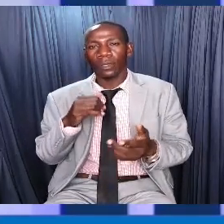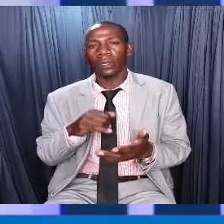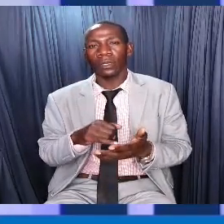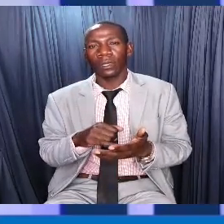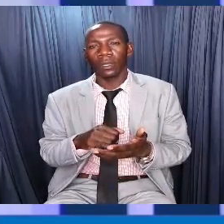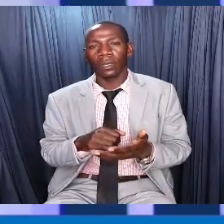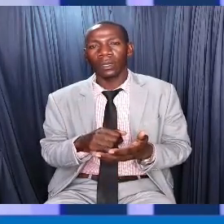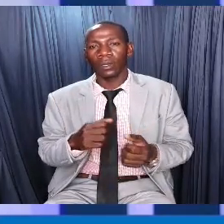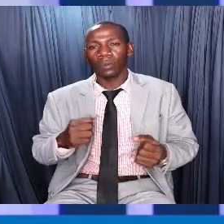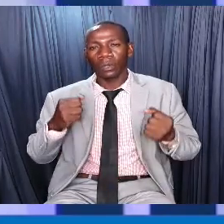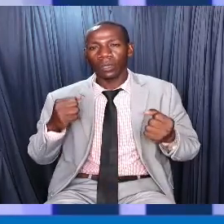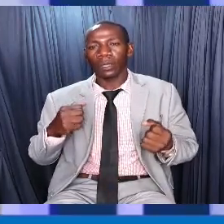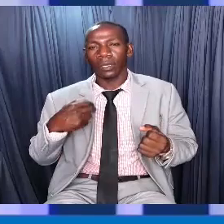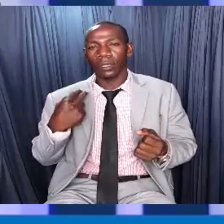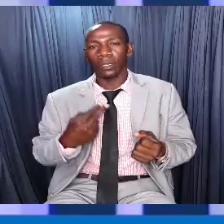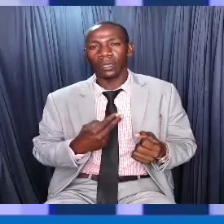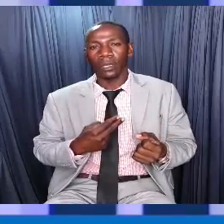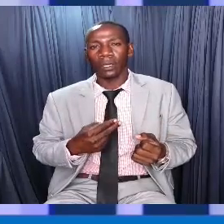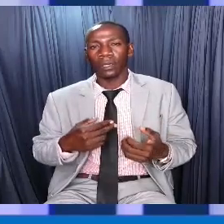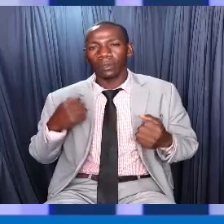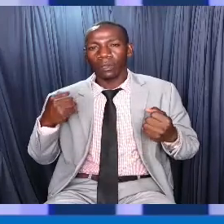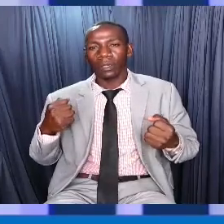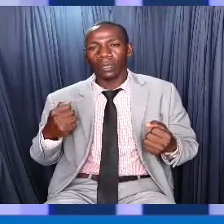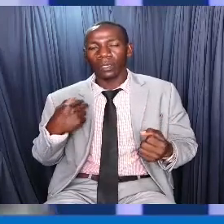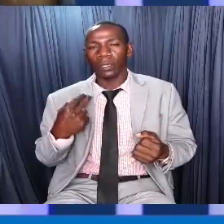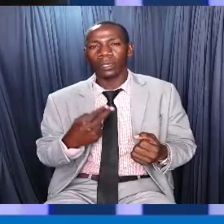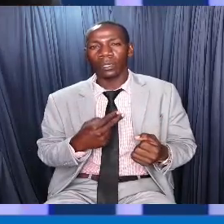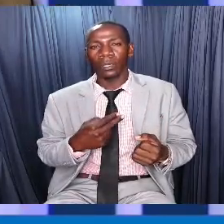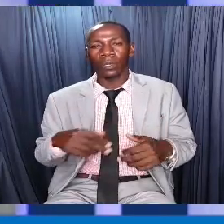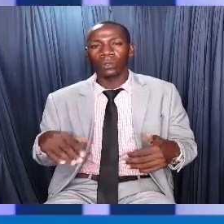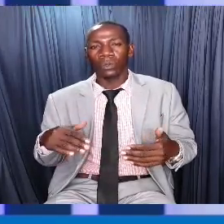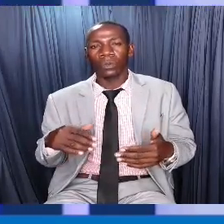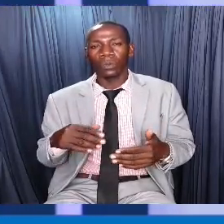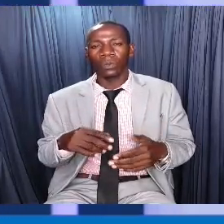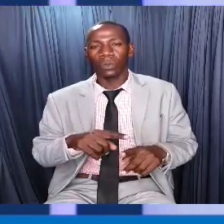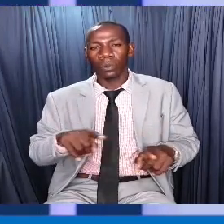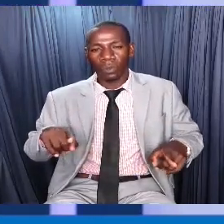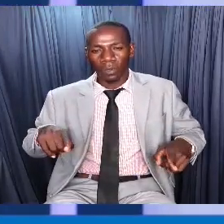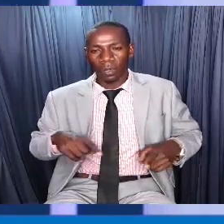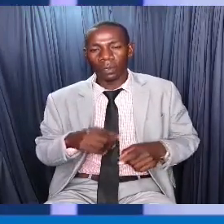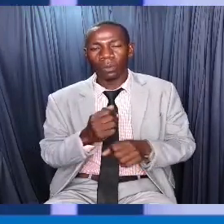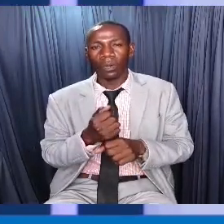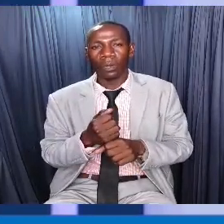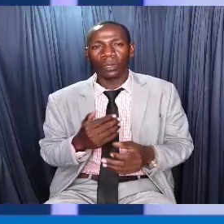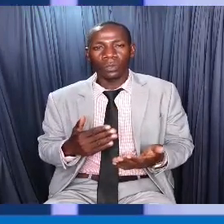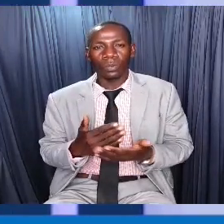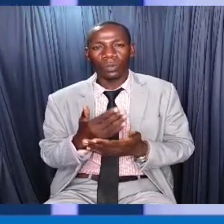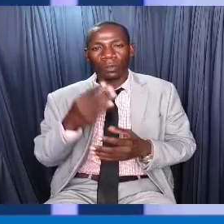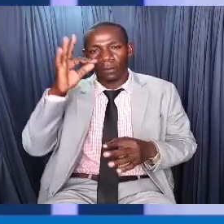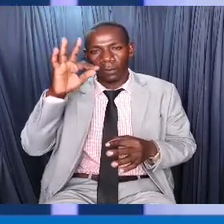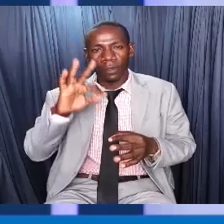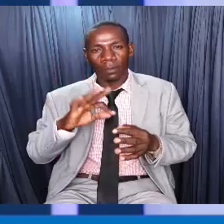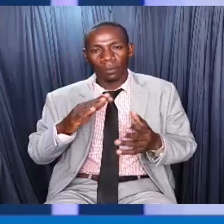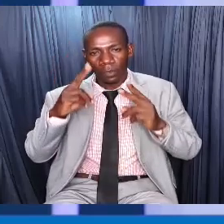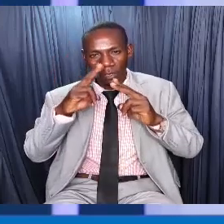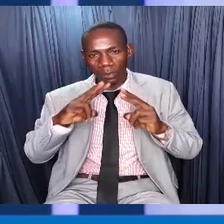from. Na atutie nguvu. And strengthen us. Atutie moyo. And encourage us. Kwa kufanya kazi ile ya kishima. To do the drilling of the well. Kwa njia ya amani. Willingly.